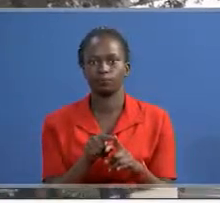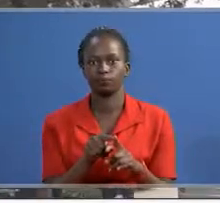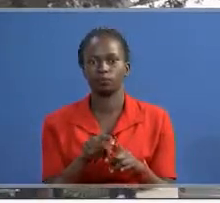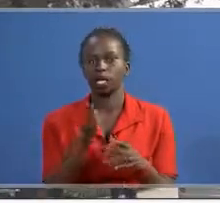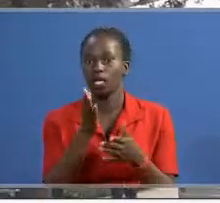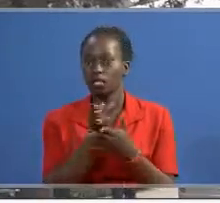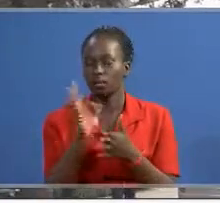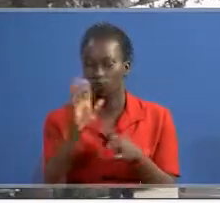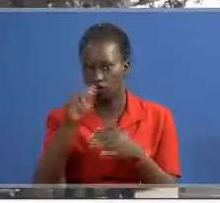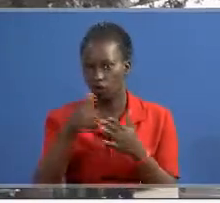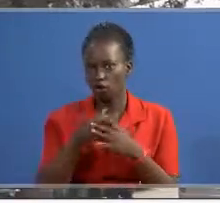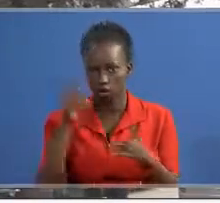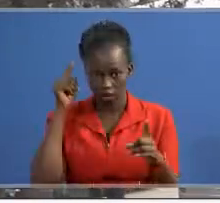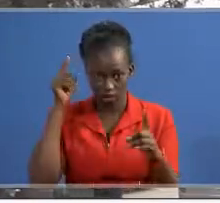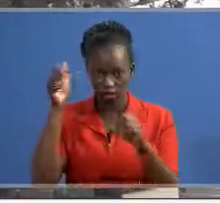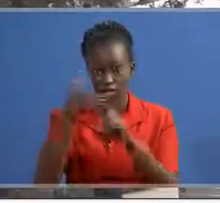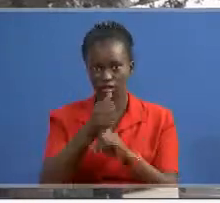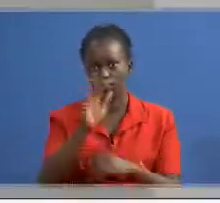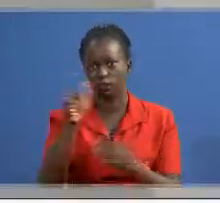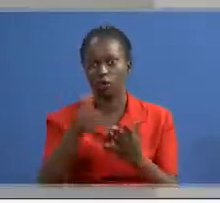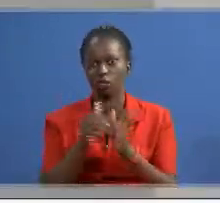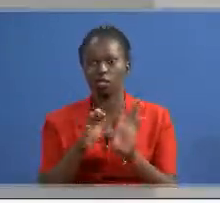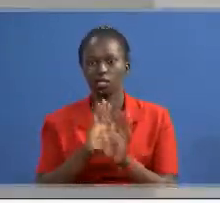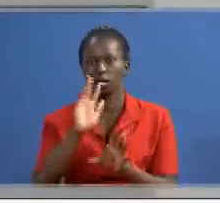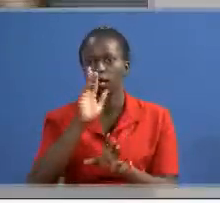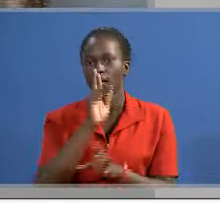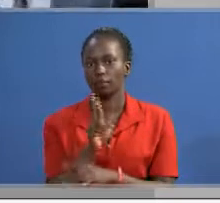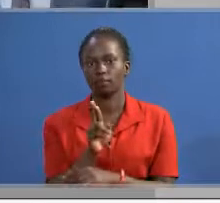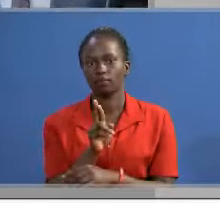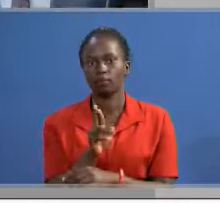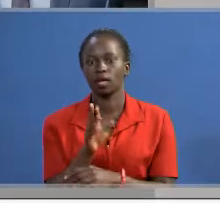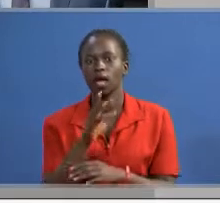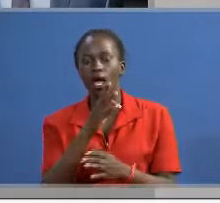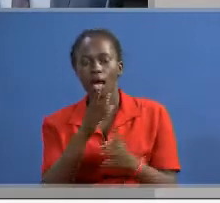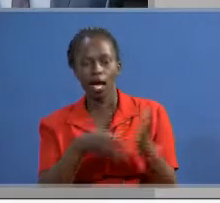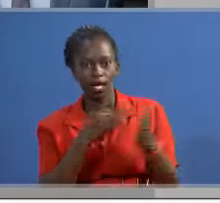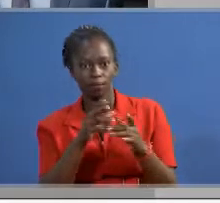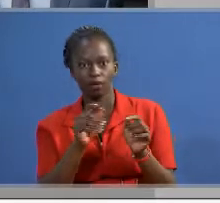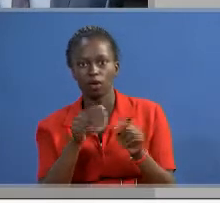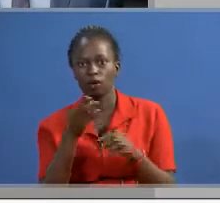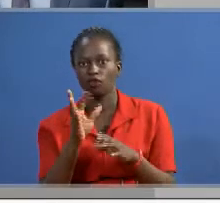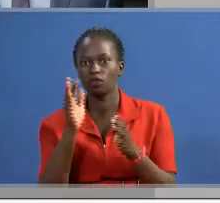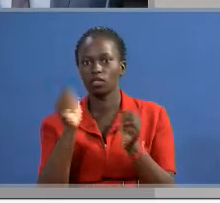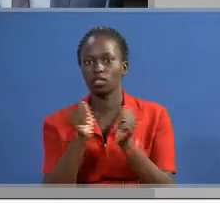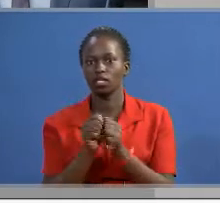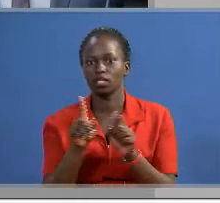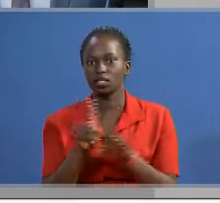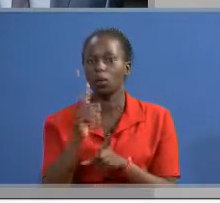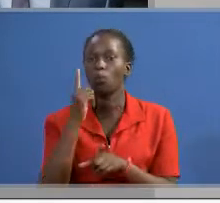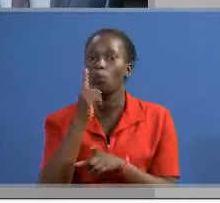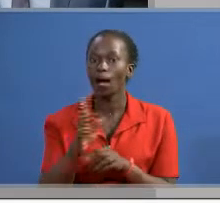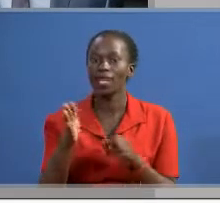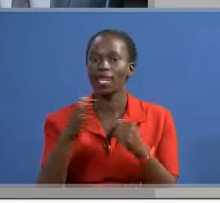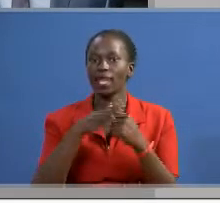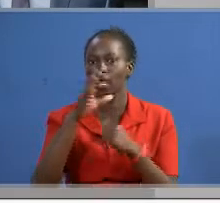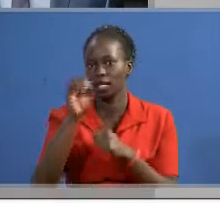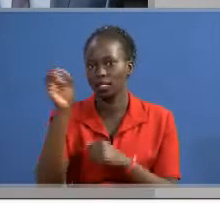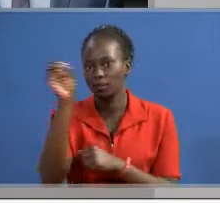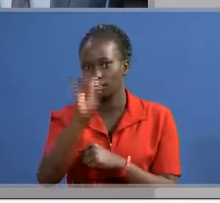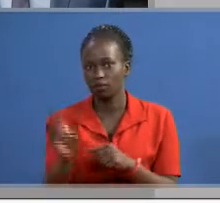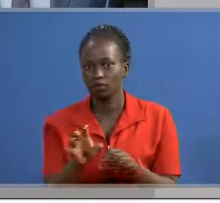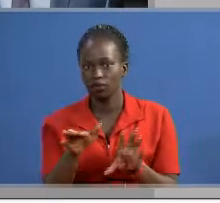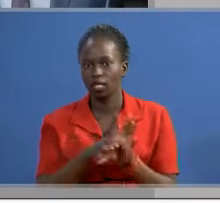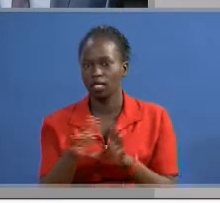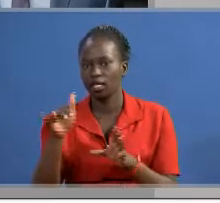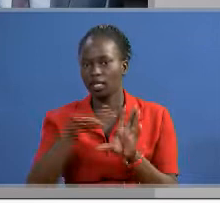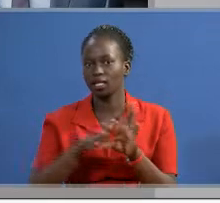Some of the key achievements during his tenure are: company's turnover grew by 190%, net